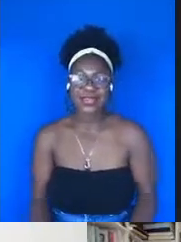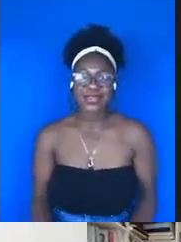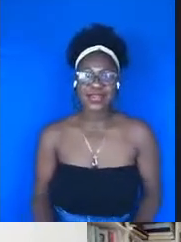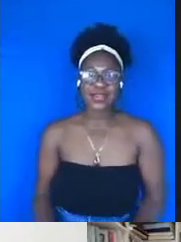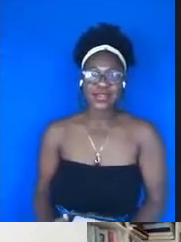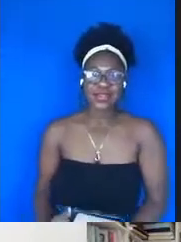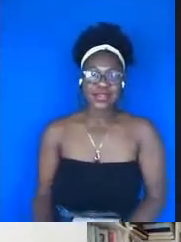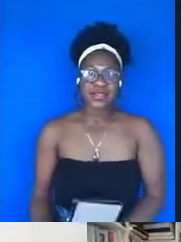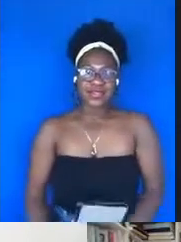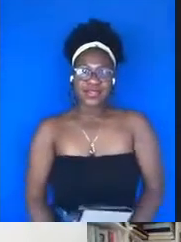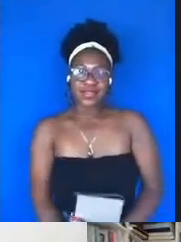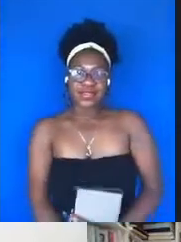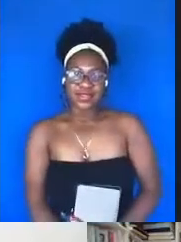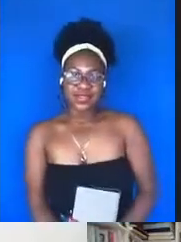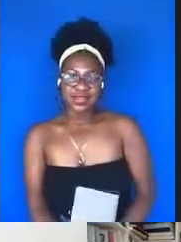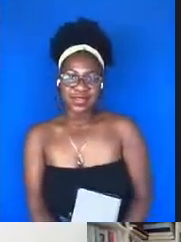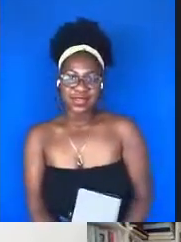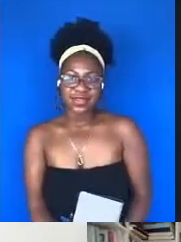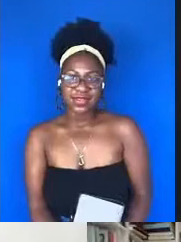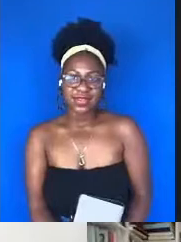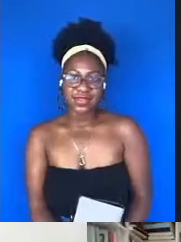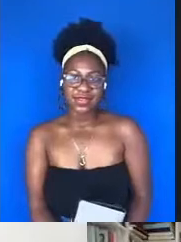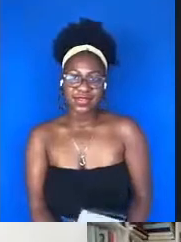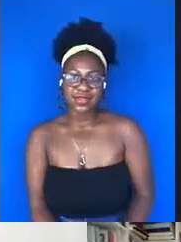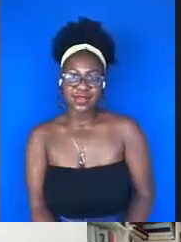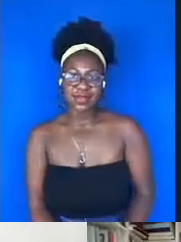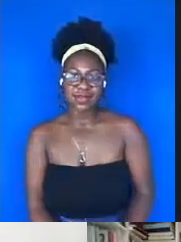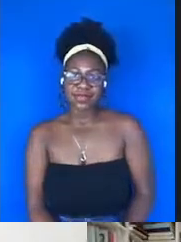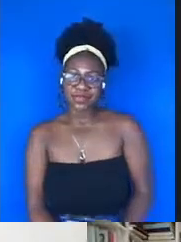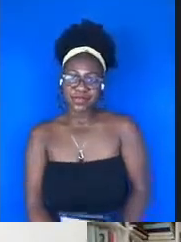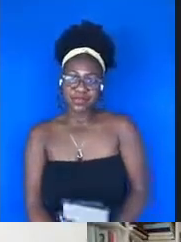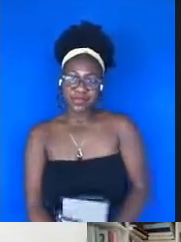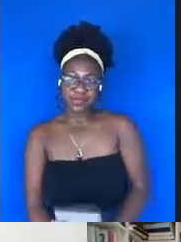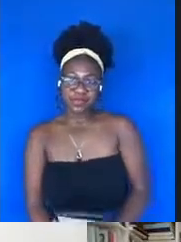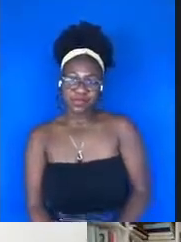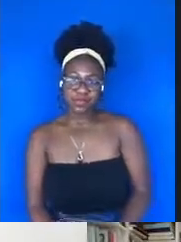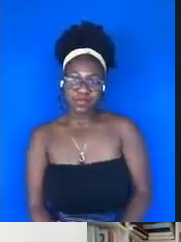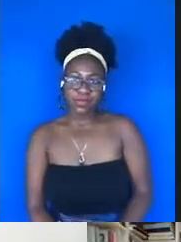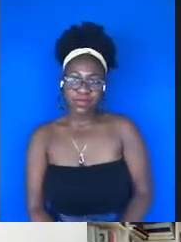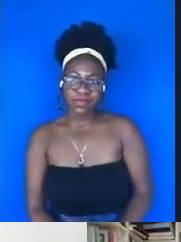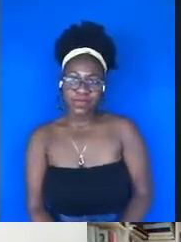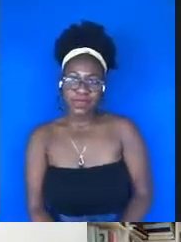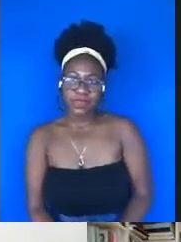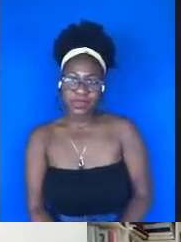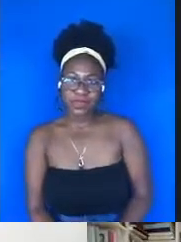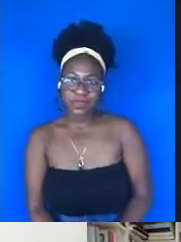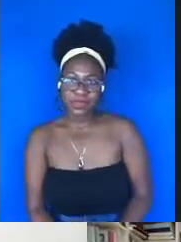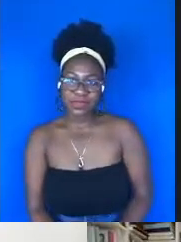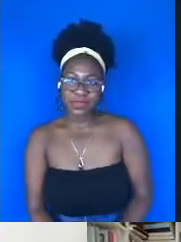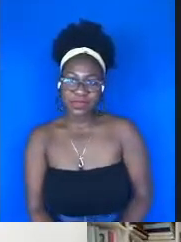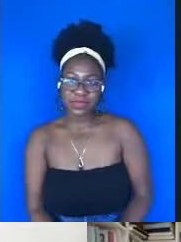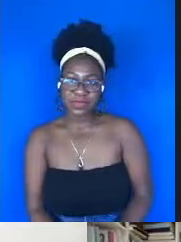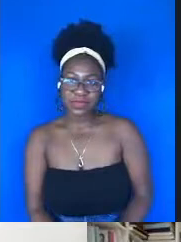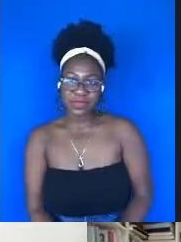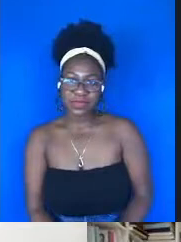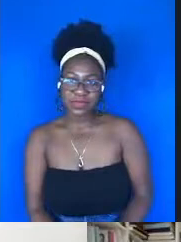who is the translator for the Shakespeare play, which is pretty exciting. Like, Macbeth is one